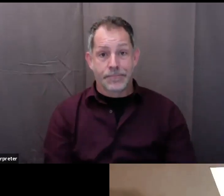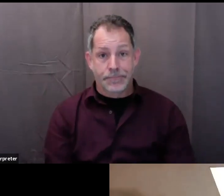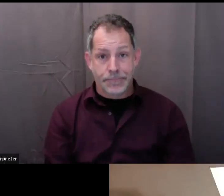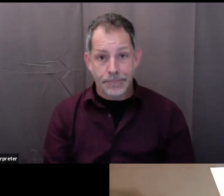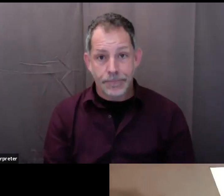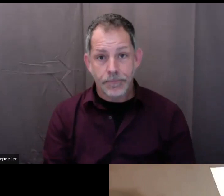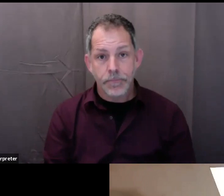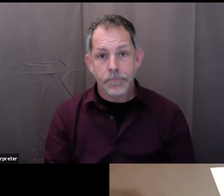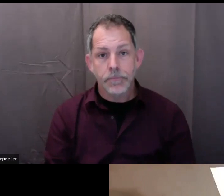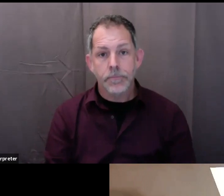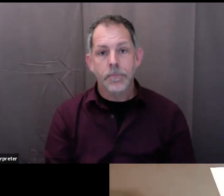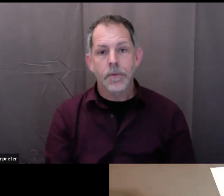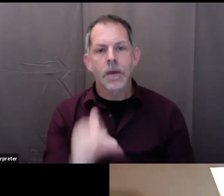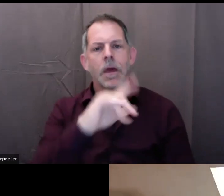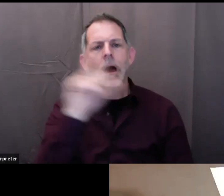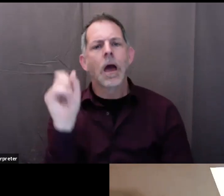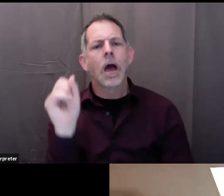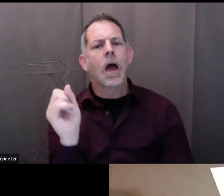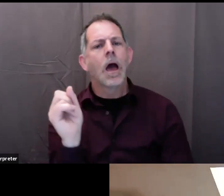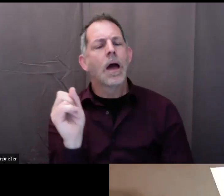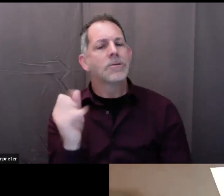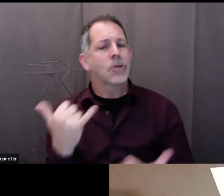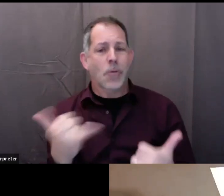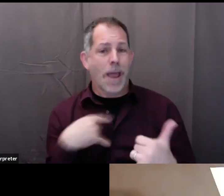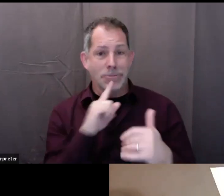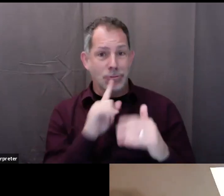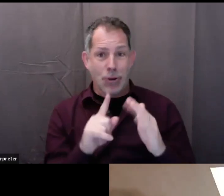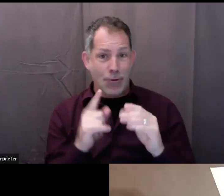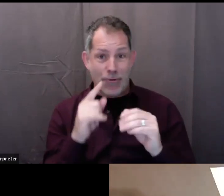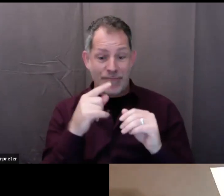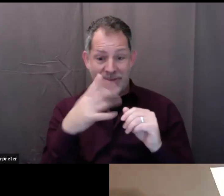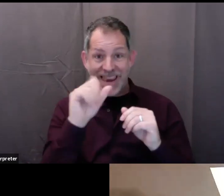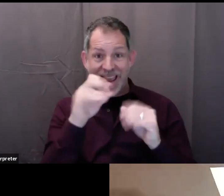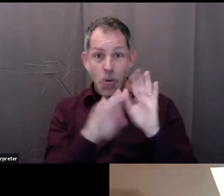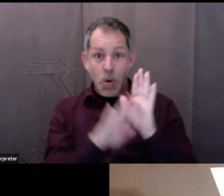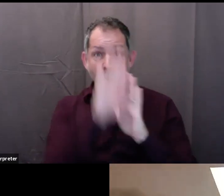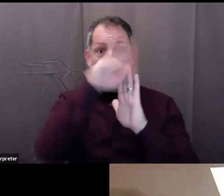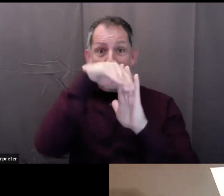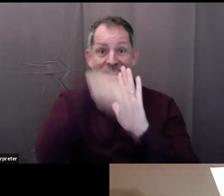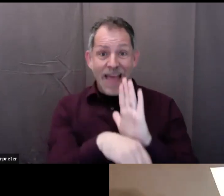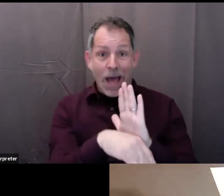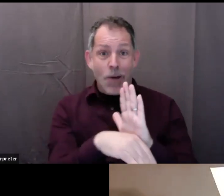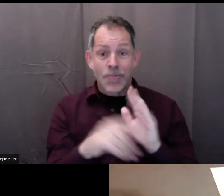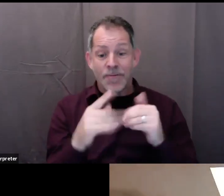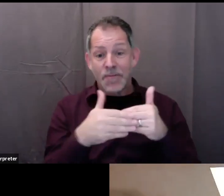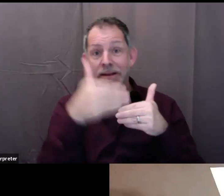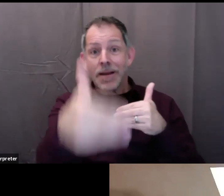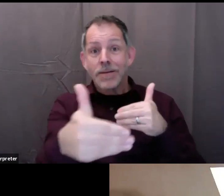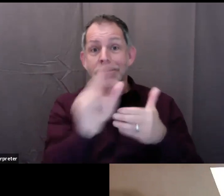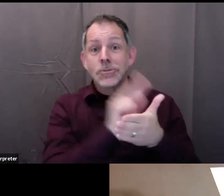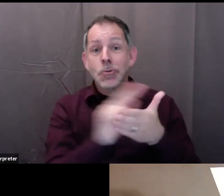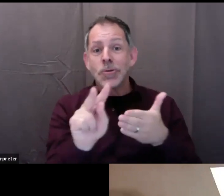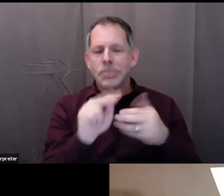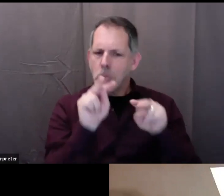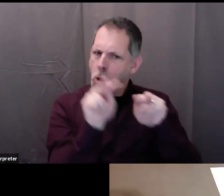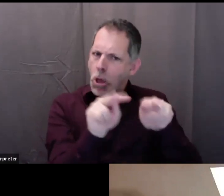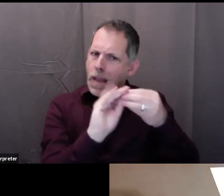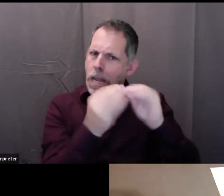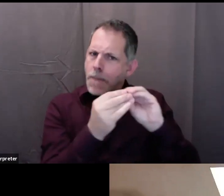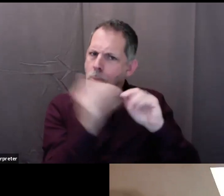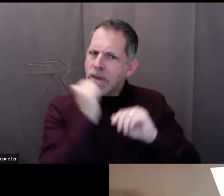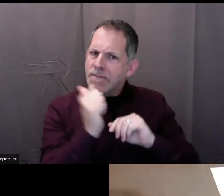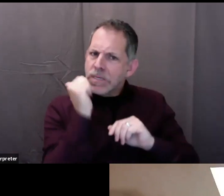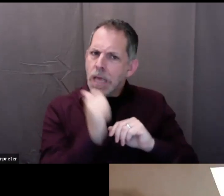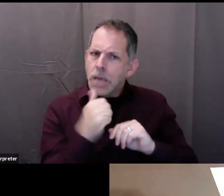see that far down the road yet. But we're watching every day and in close communication with the executive and his team about